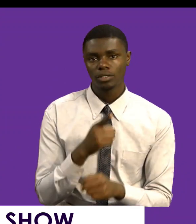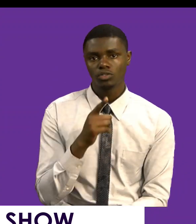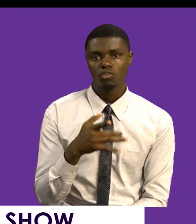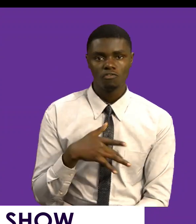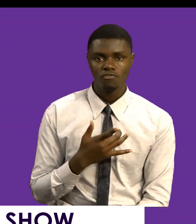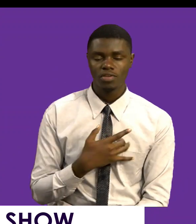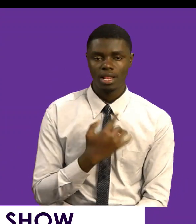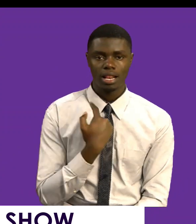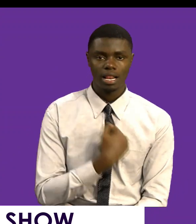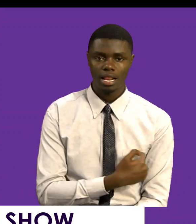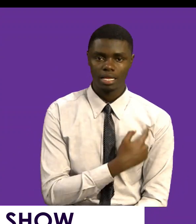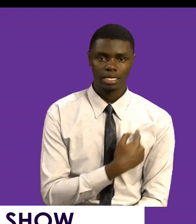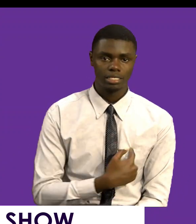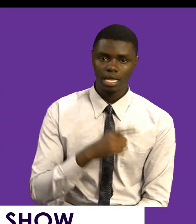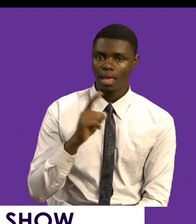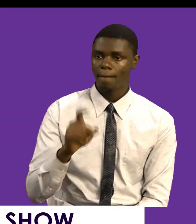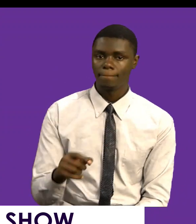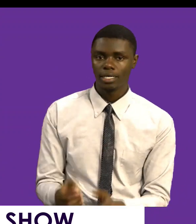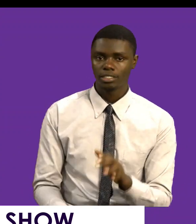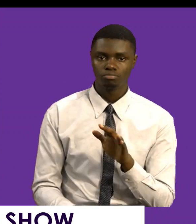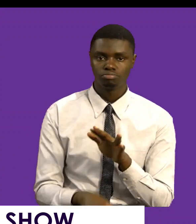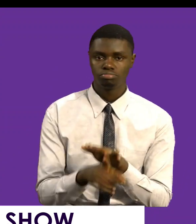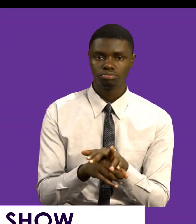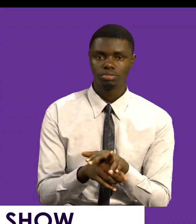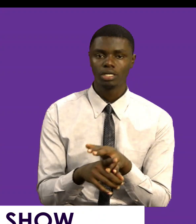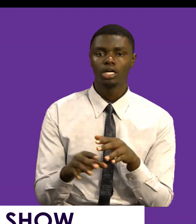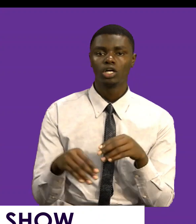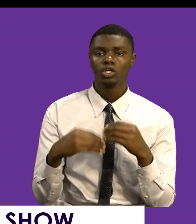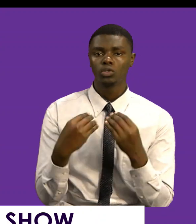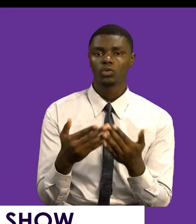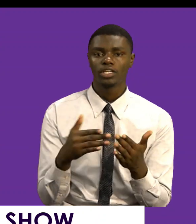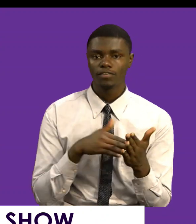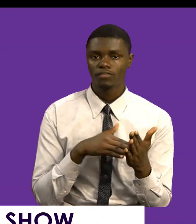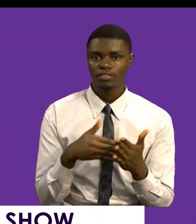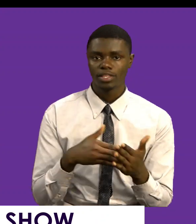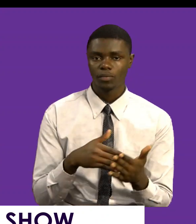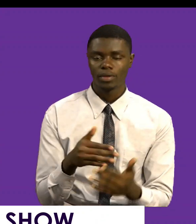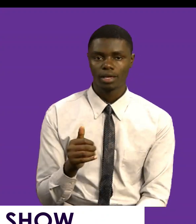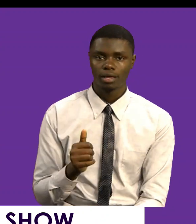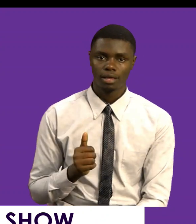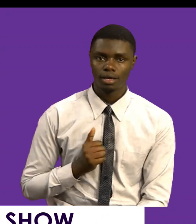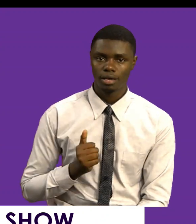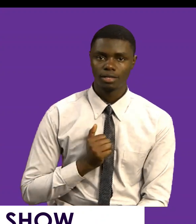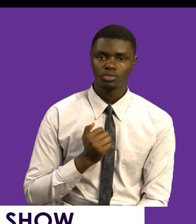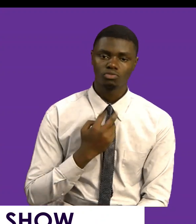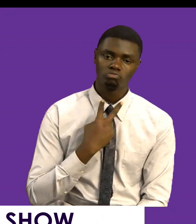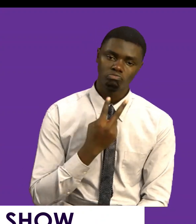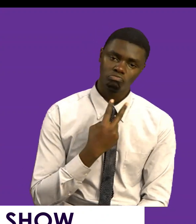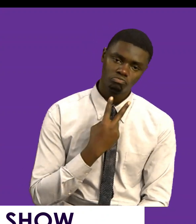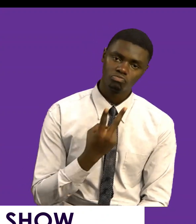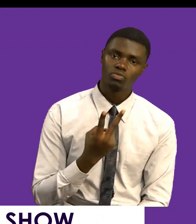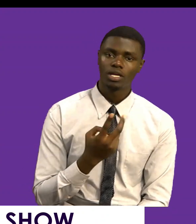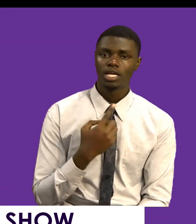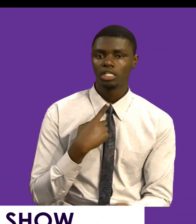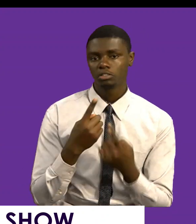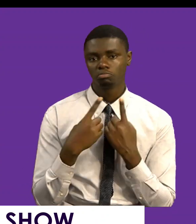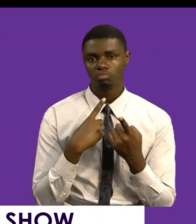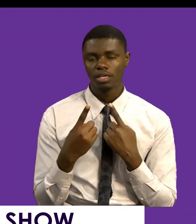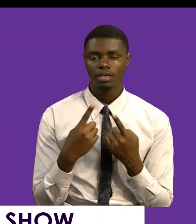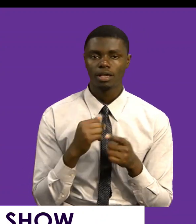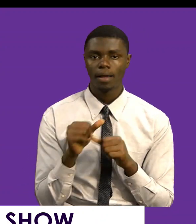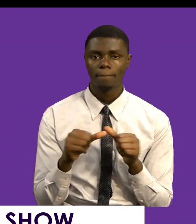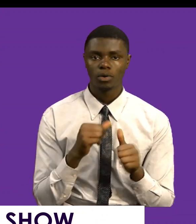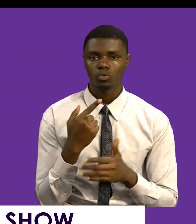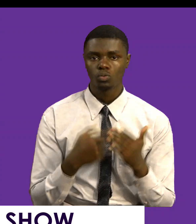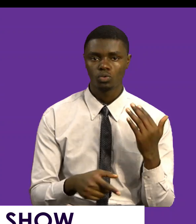manipulated to bring out the weaker you, what you don't like to be like. Speak out. You need to talk about what you